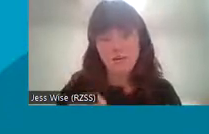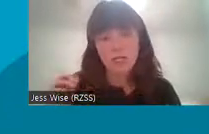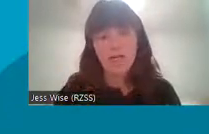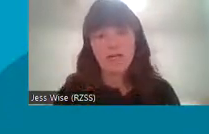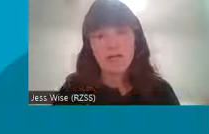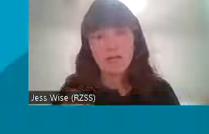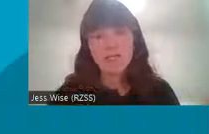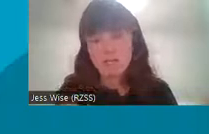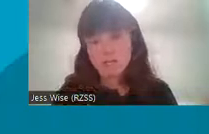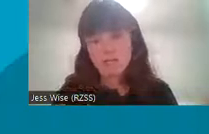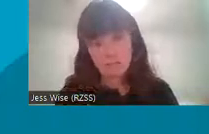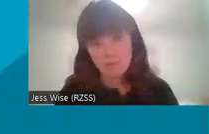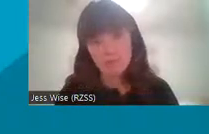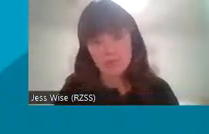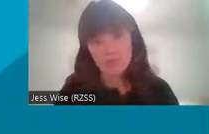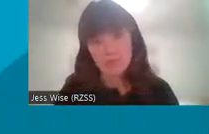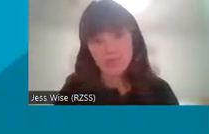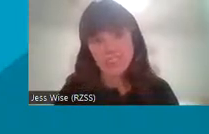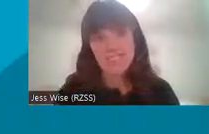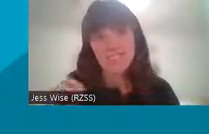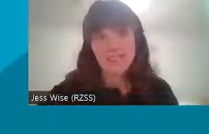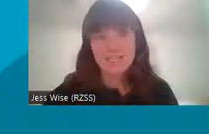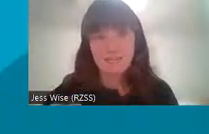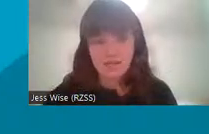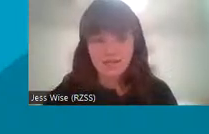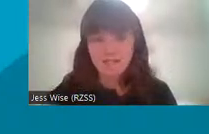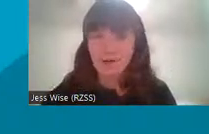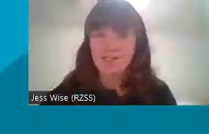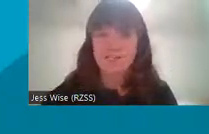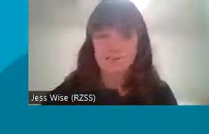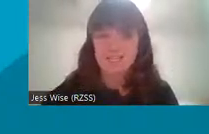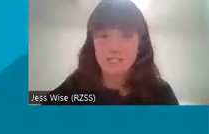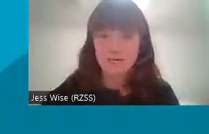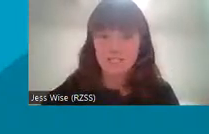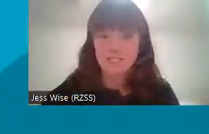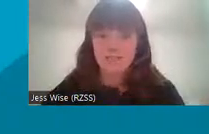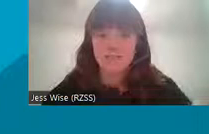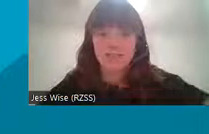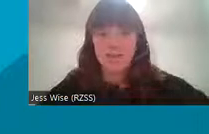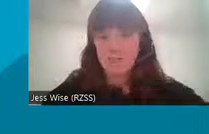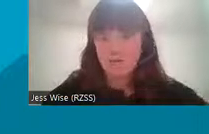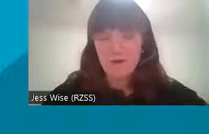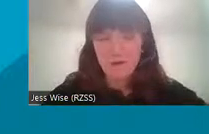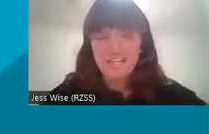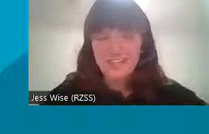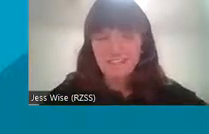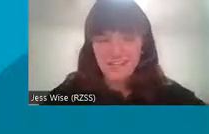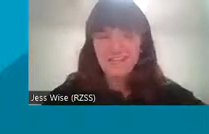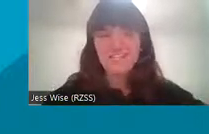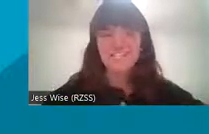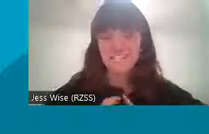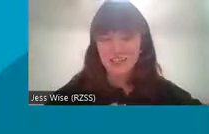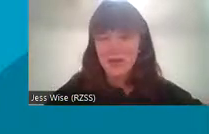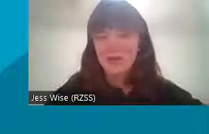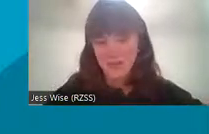now looking back on it, we can choose to build on the opportunities that this presents for us as volunteer managers. One of my personal